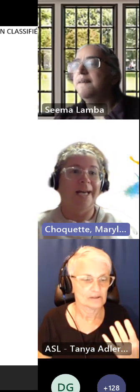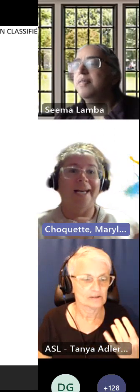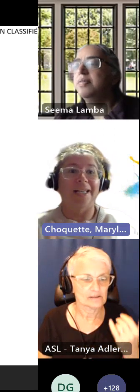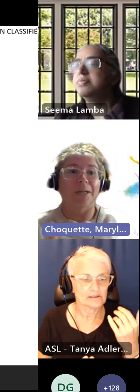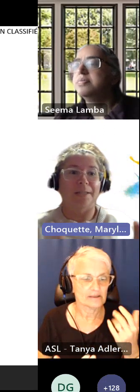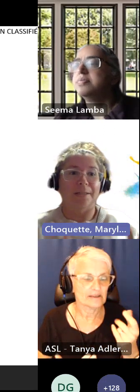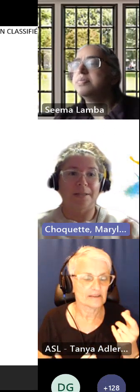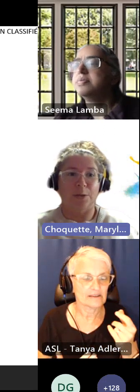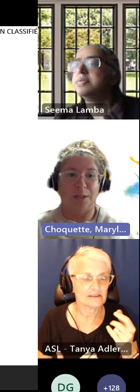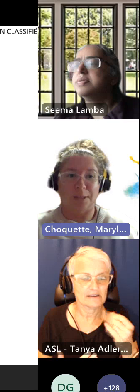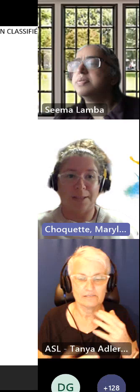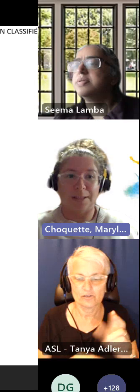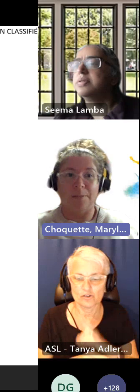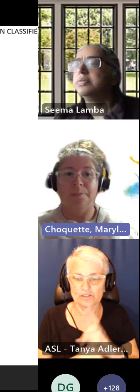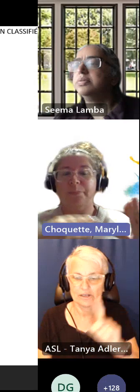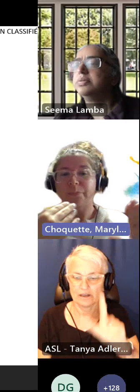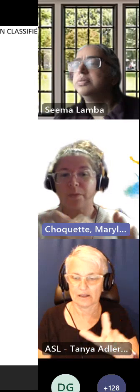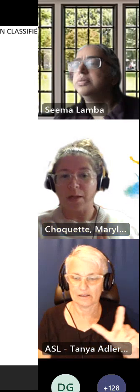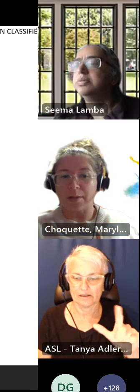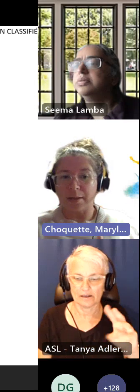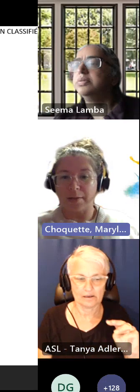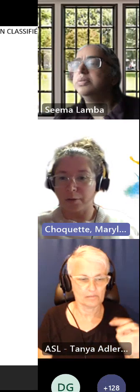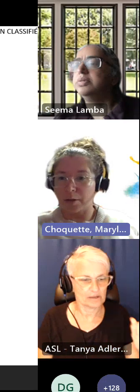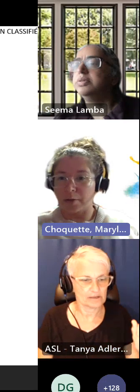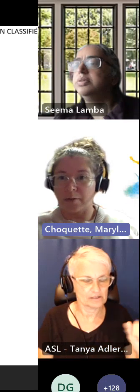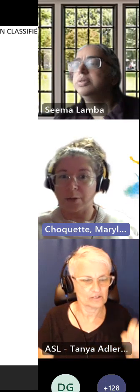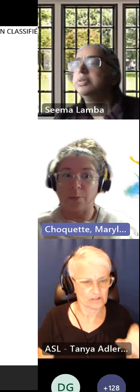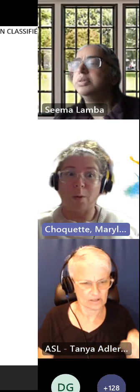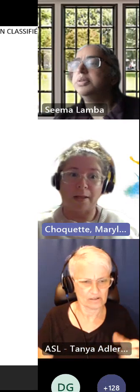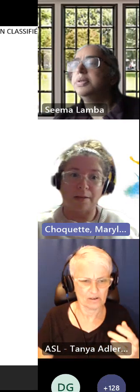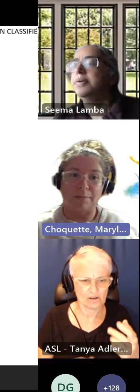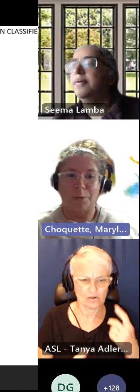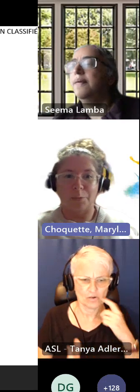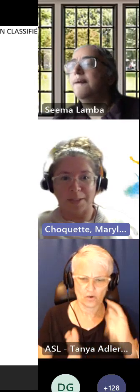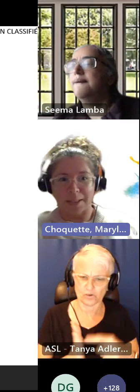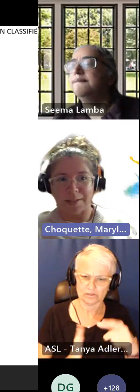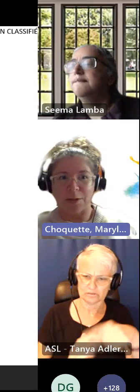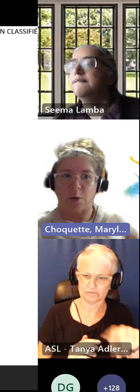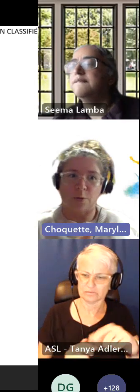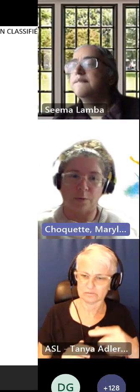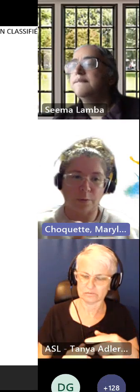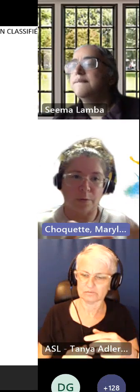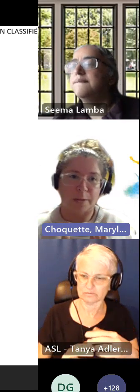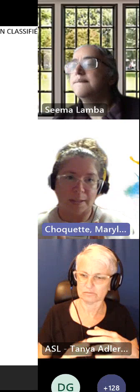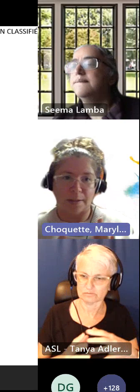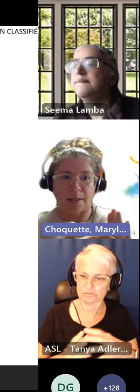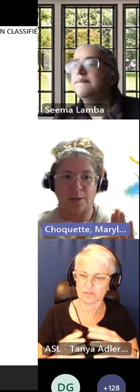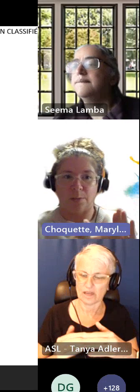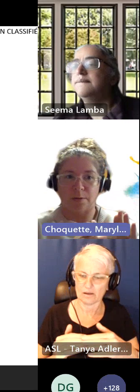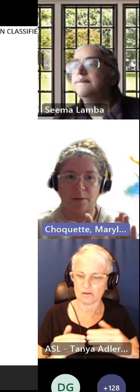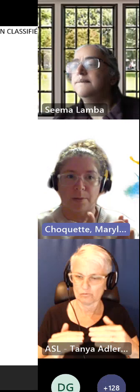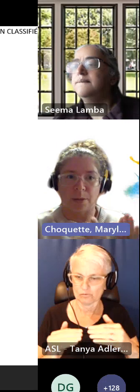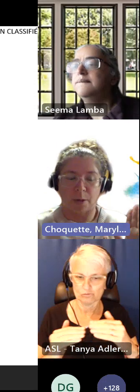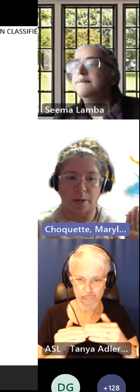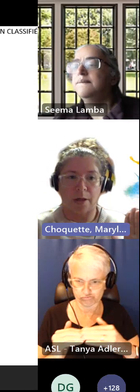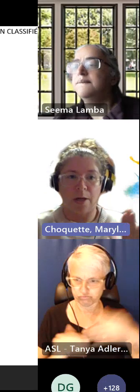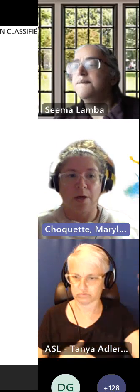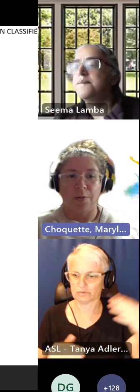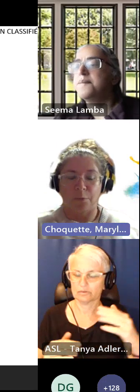using LMAs, then you can see that they're very well represented or overrepresented as opposed